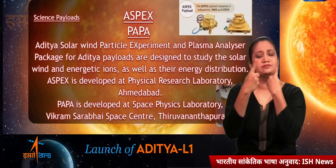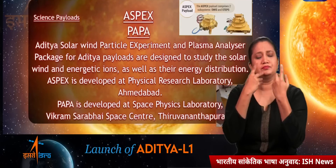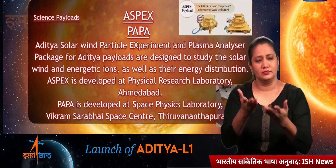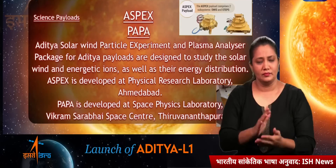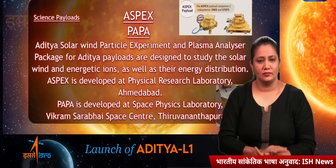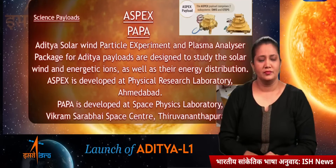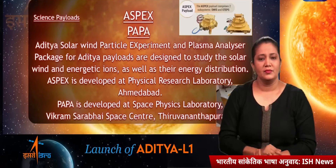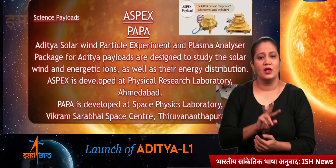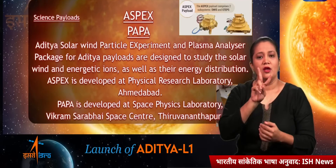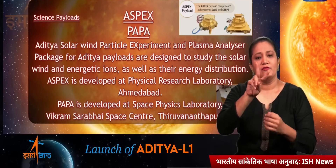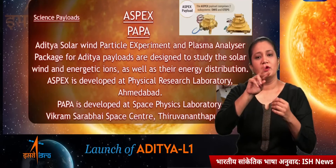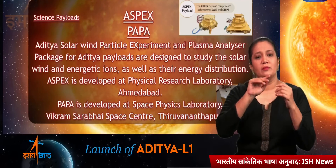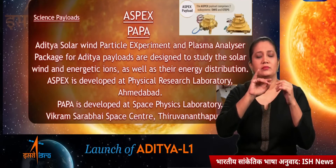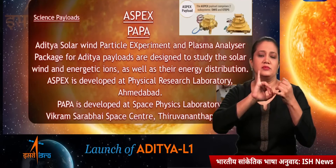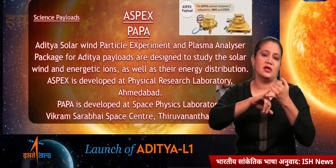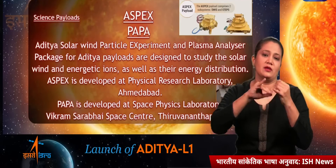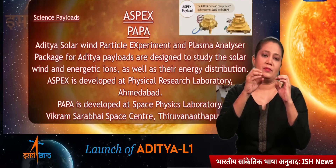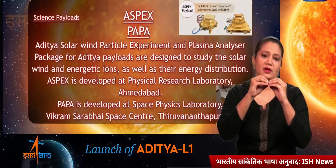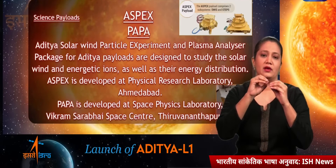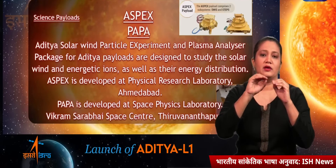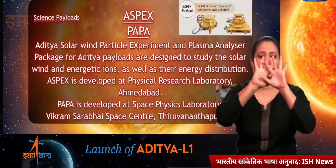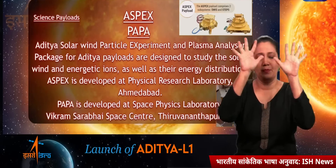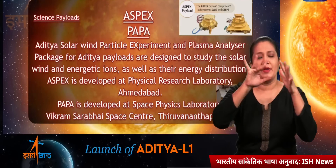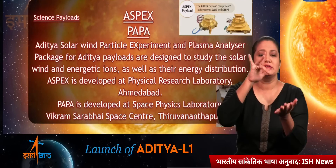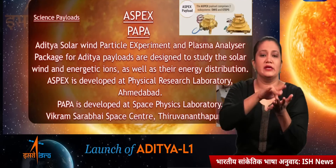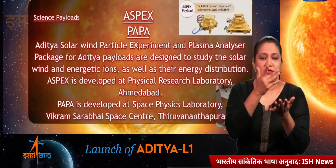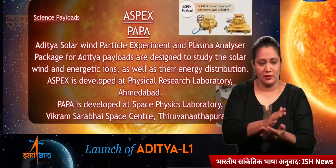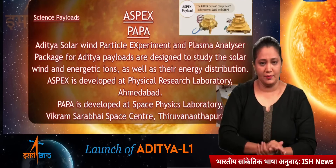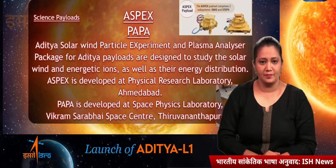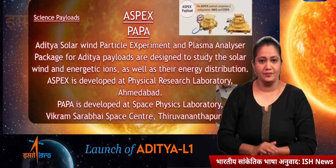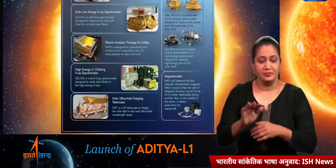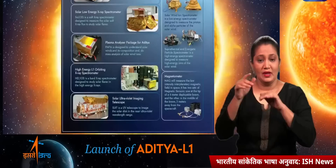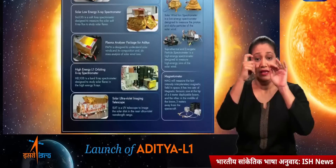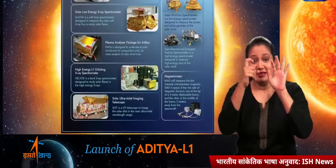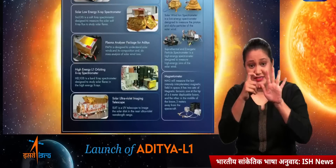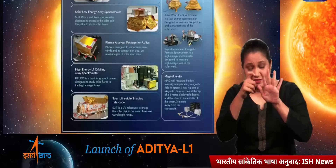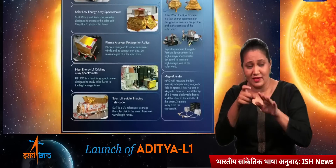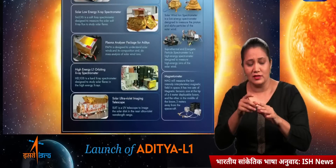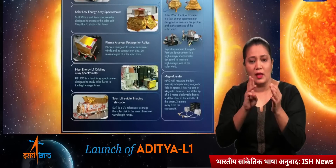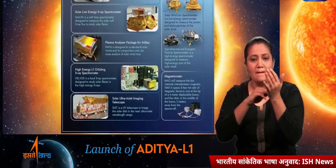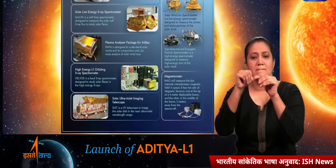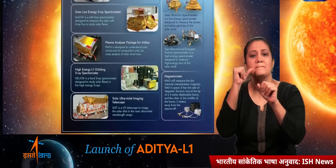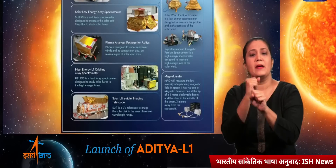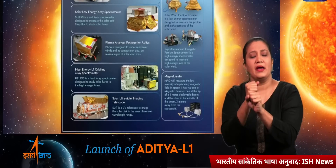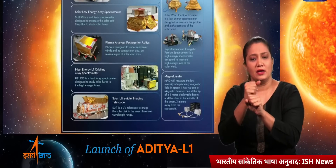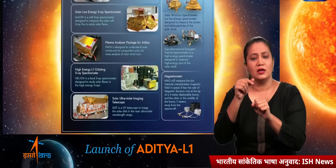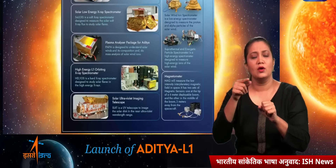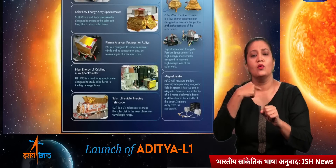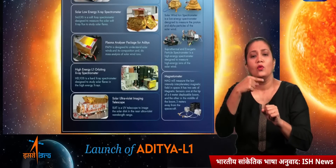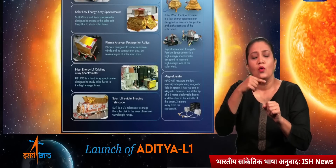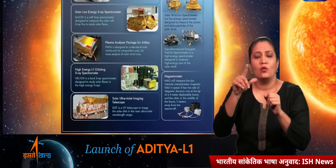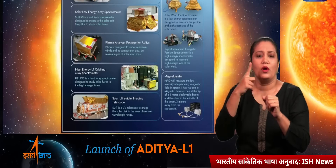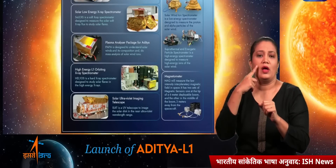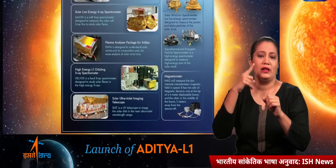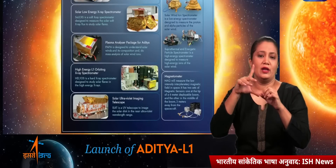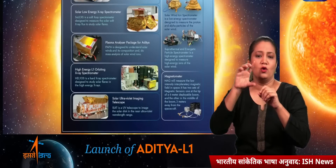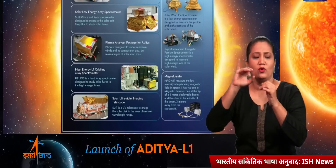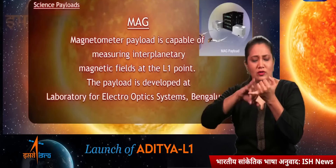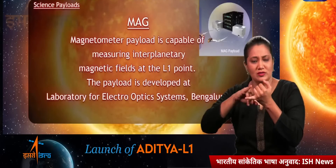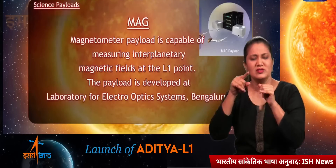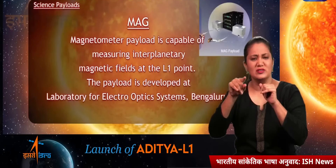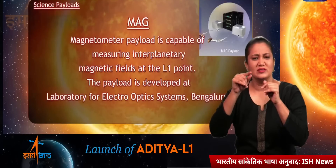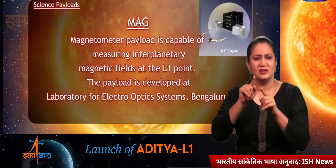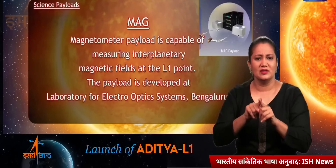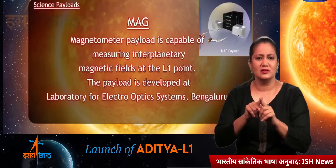Vikram Sarabhai Space Center. The seventh payload is a magnetometer or MAG developed by LEOS, which will measure the low